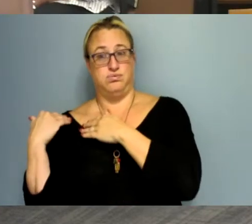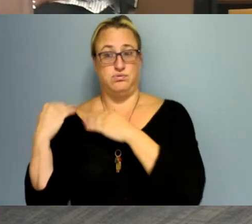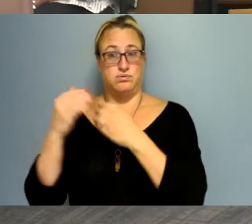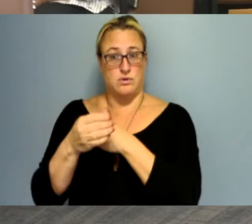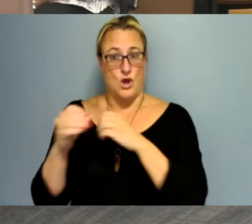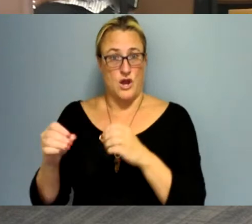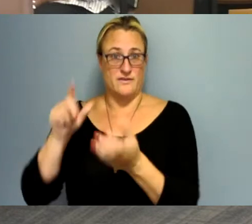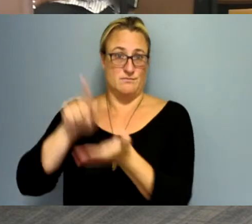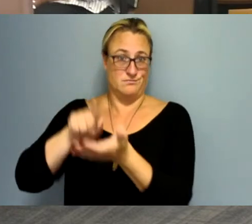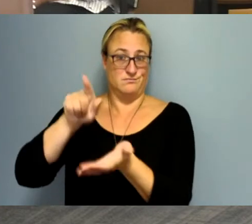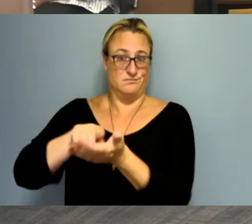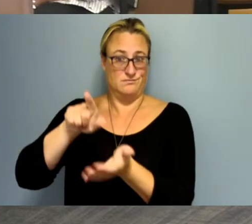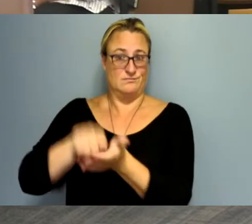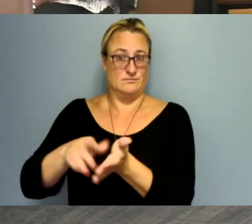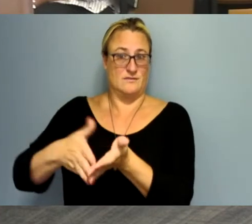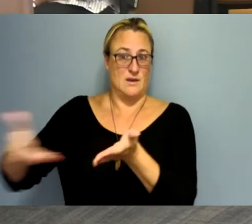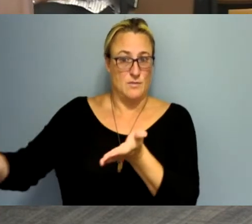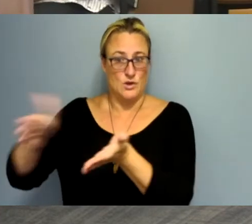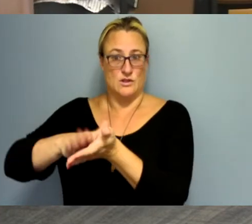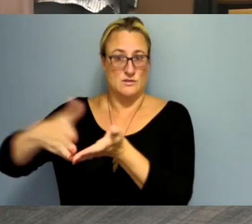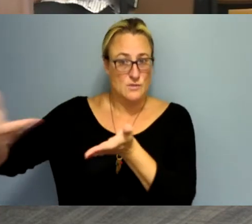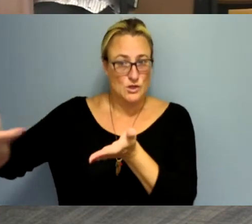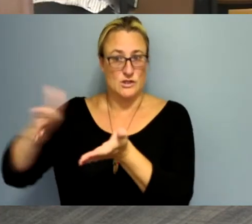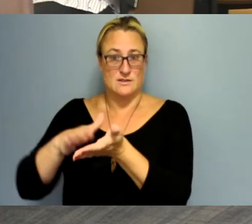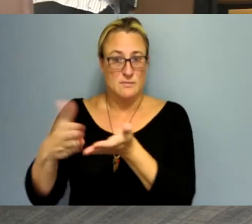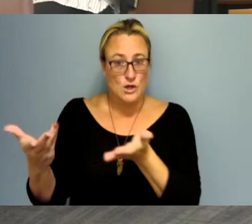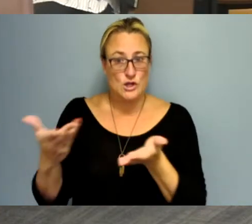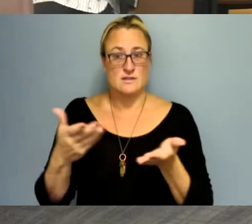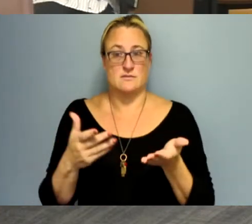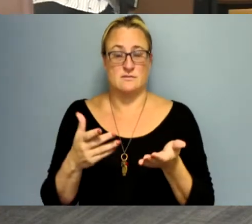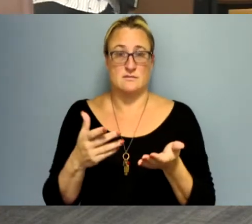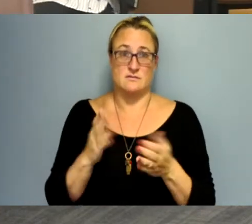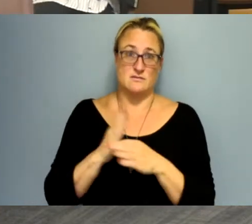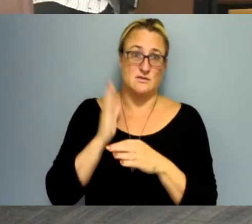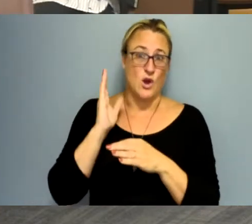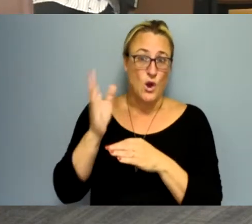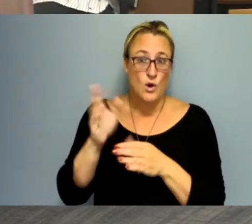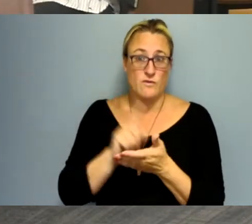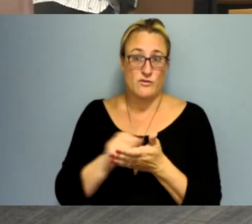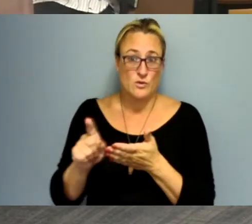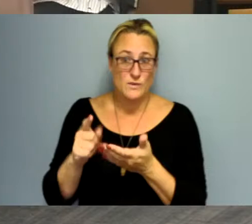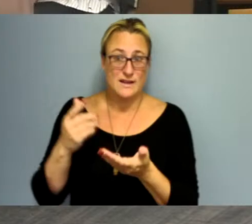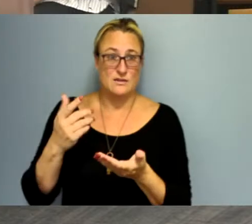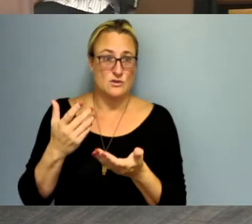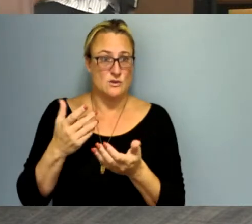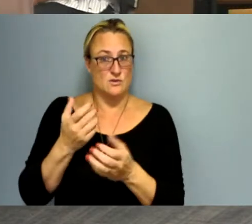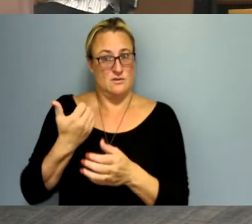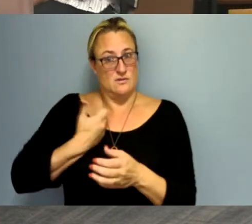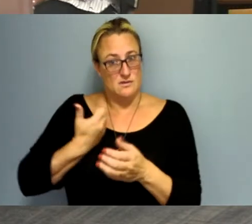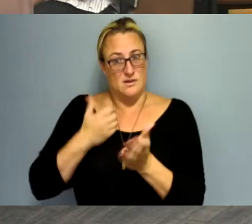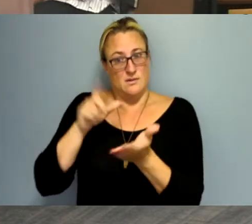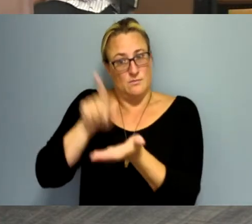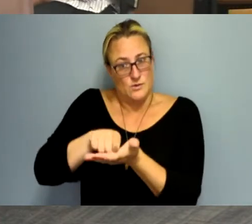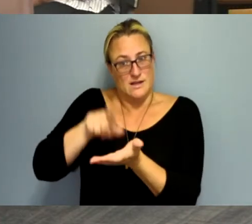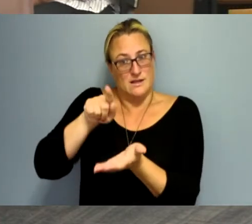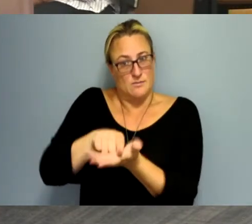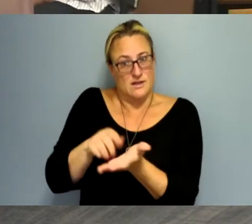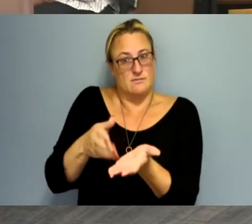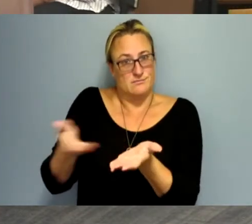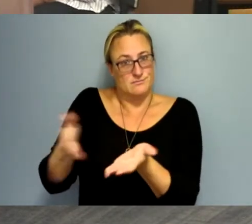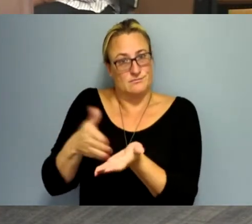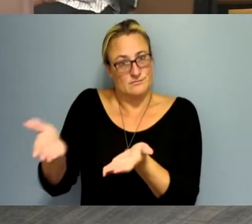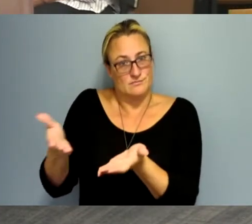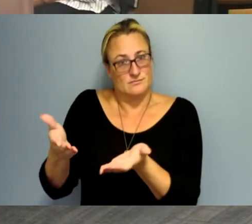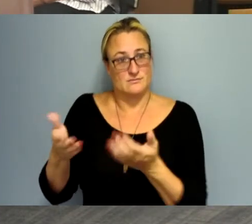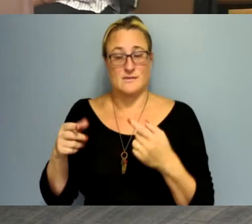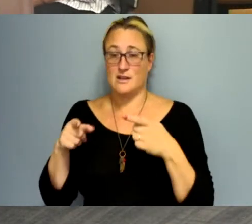poll books. We have to print poll books, which takes us a little over a week to manually print them. During that time period, the first couple days, people could still